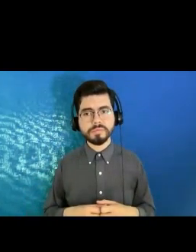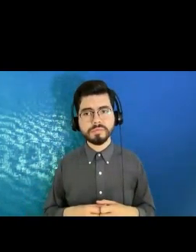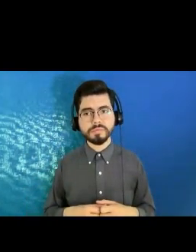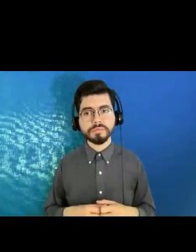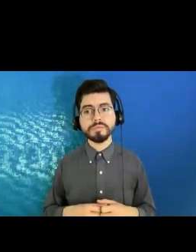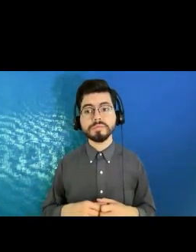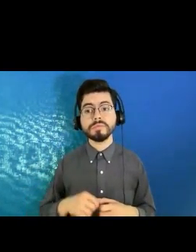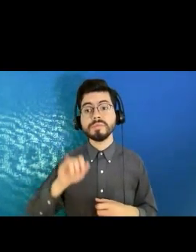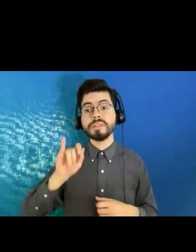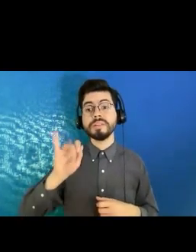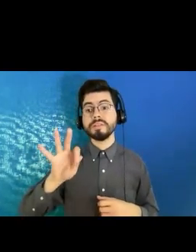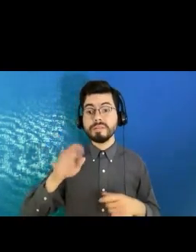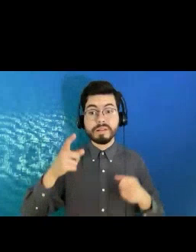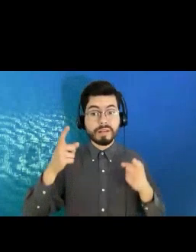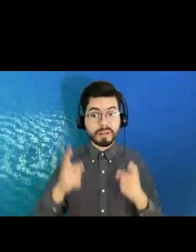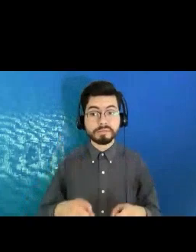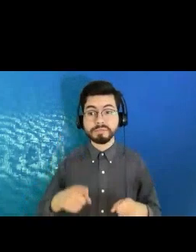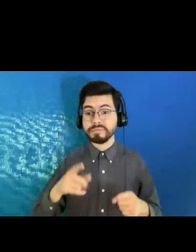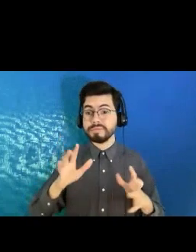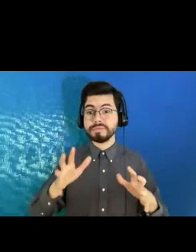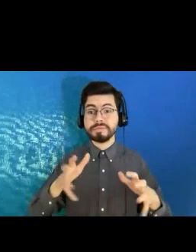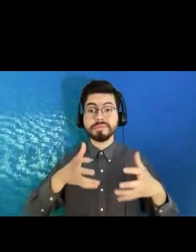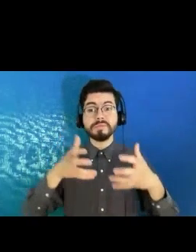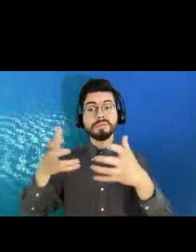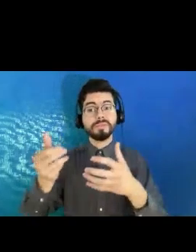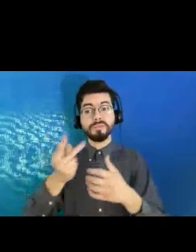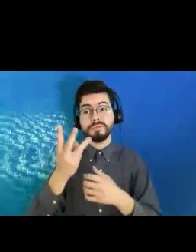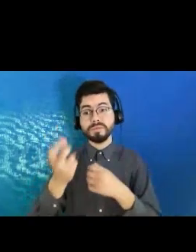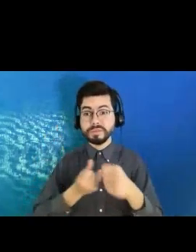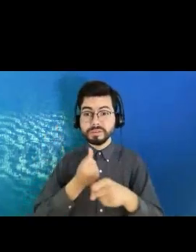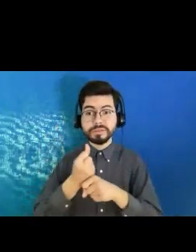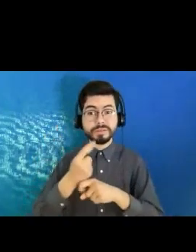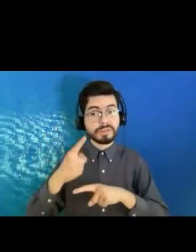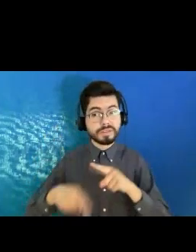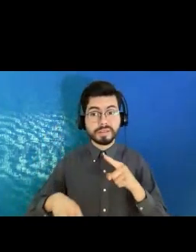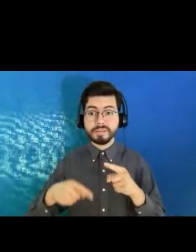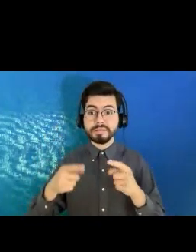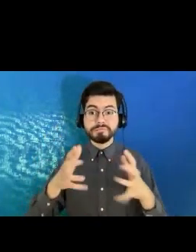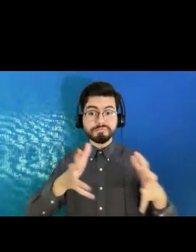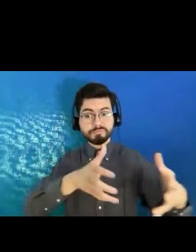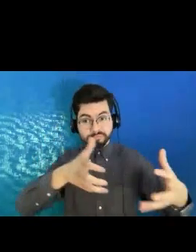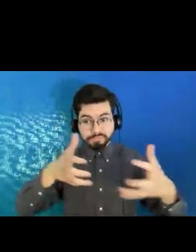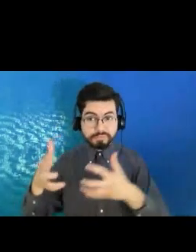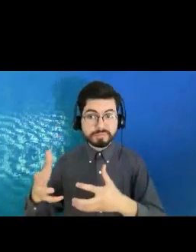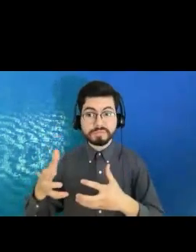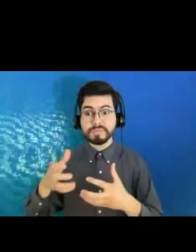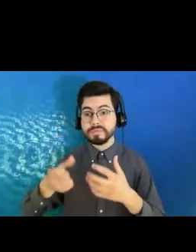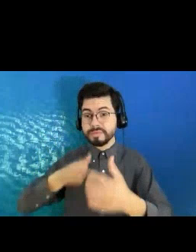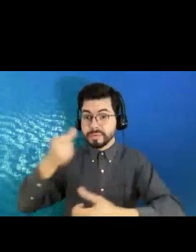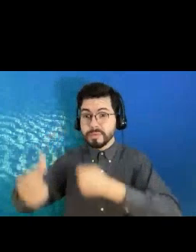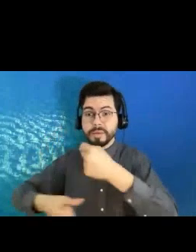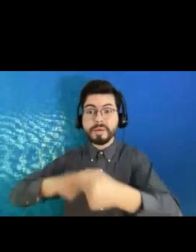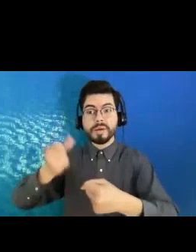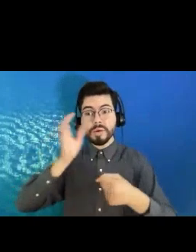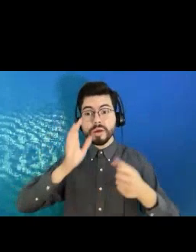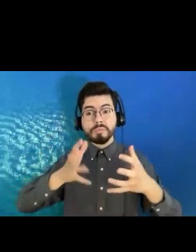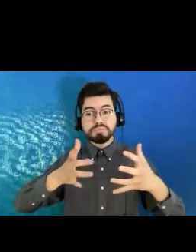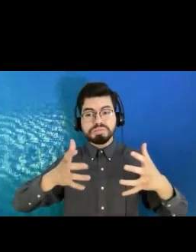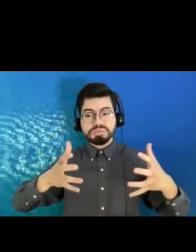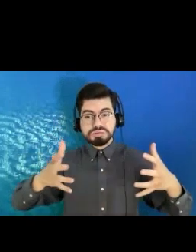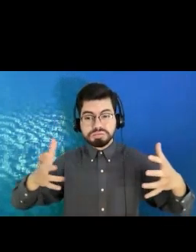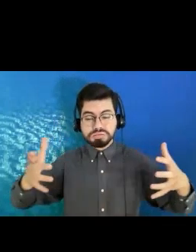arrive. Say we don't get a lot of migration for a couple of years and they can't get harvested, then we're going to have a huge population. How are we going to manage that population to bring it down